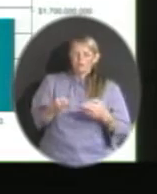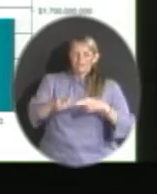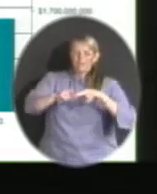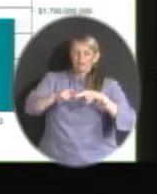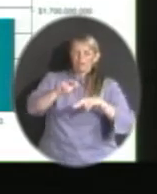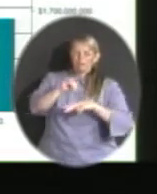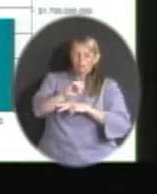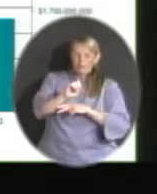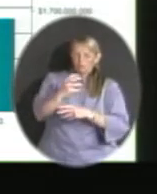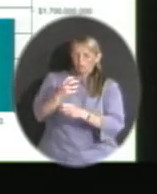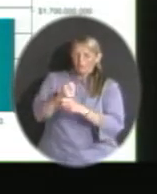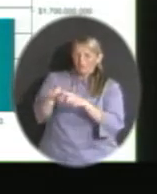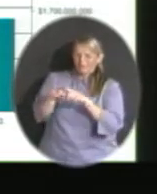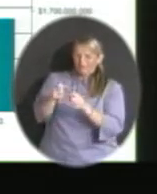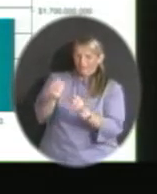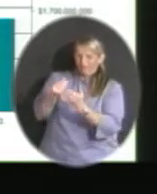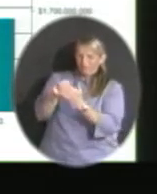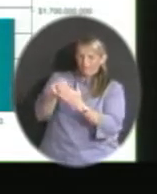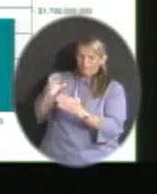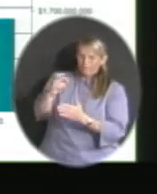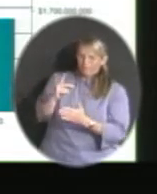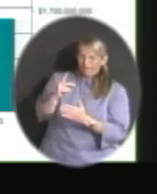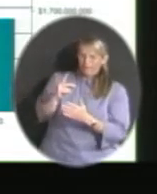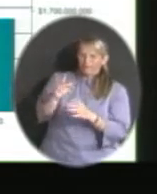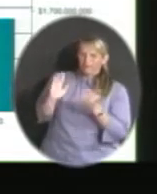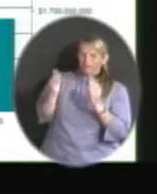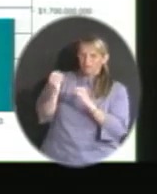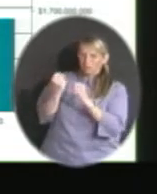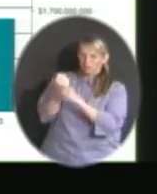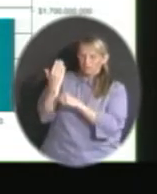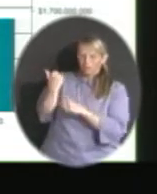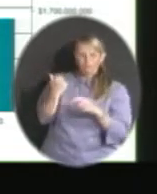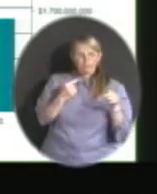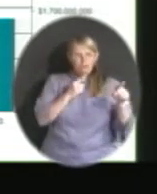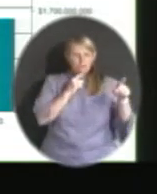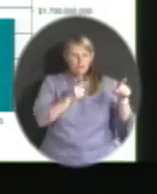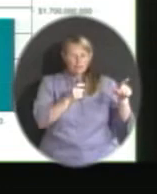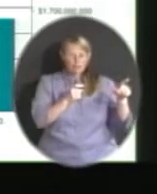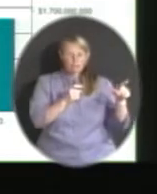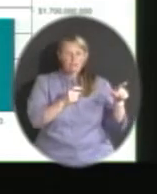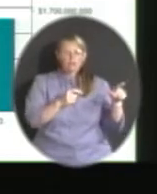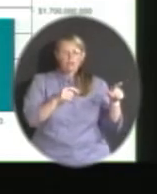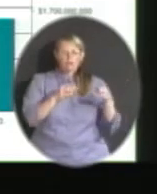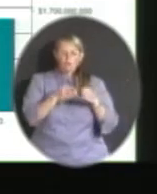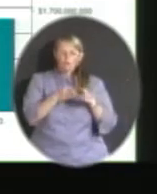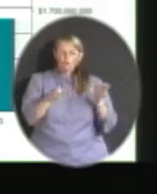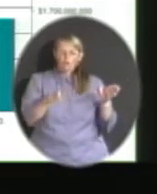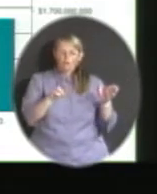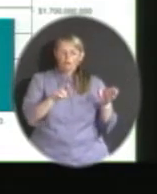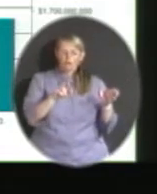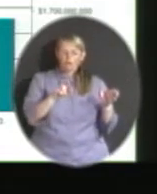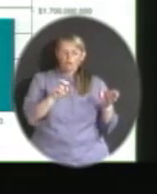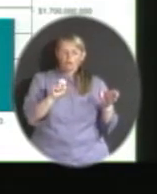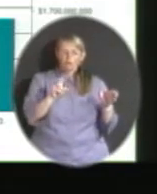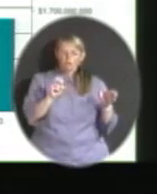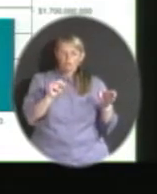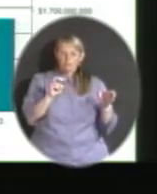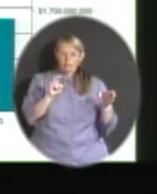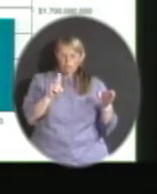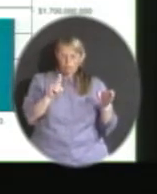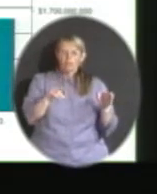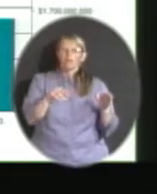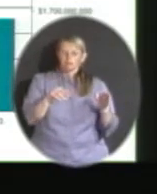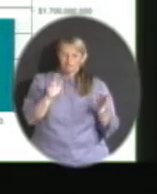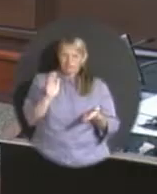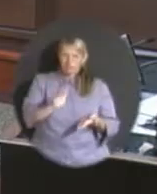dollar back from the year before. Actually, it's decreasing the overall revenue because it does. With the valuation going down,